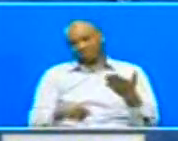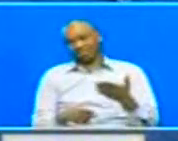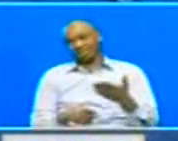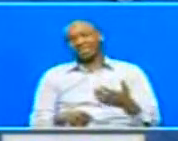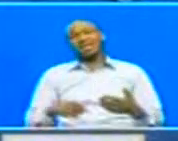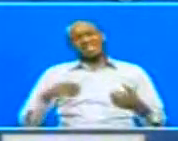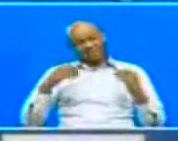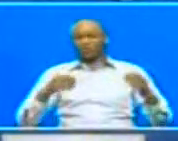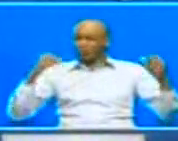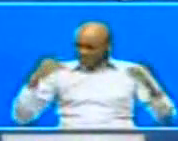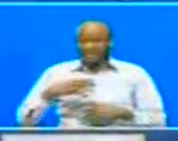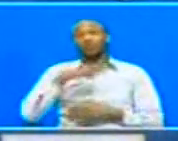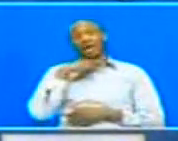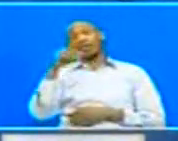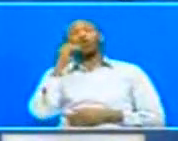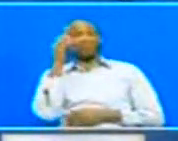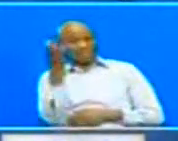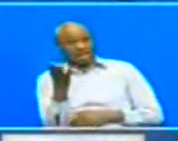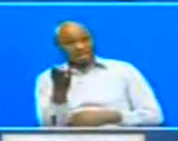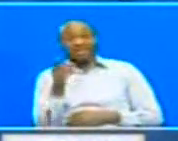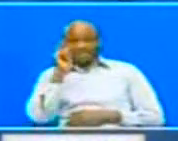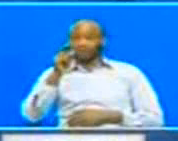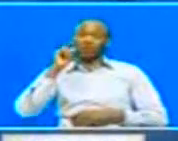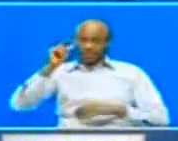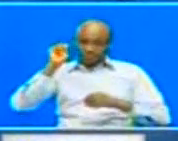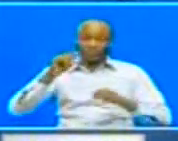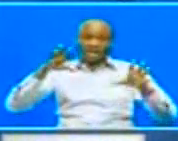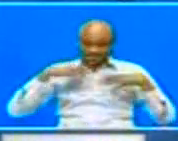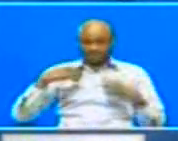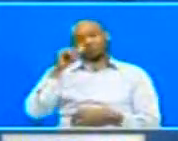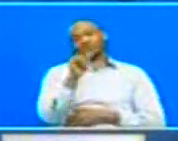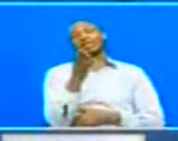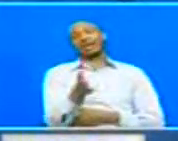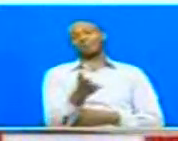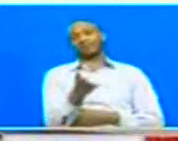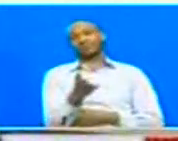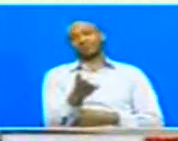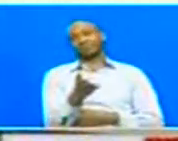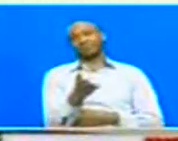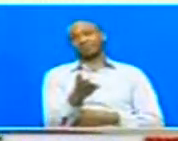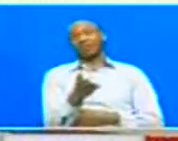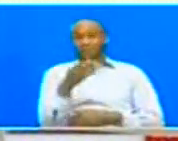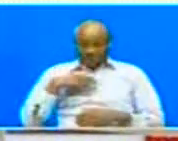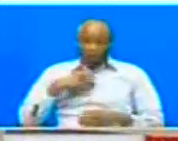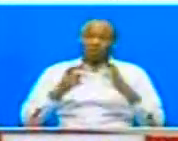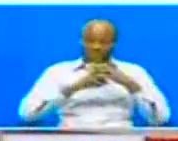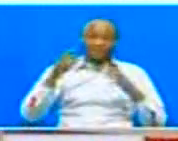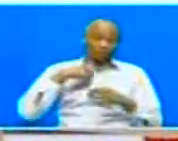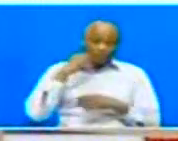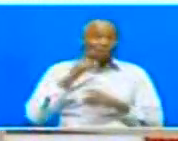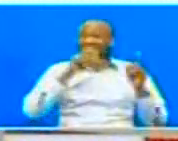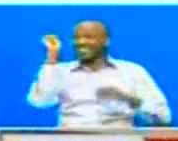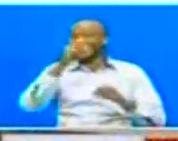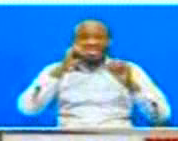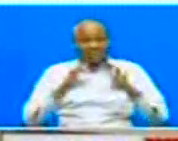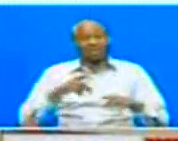the fear of persecution is what should admit someone as a refugee. Basically, asylum seekers, the first thing. But Kenya has never